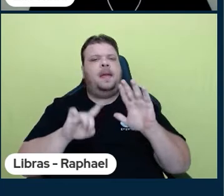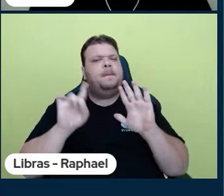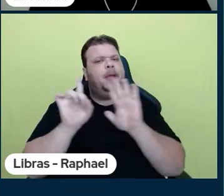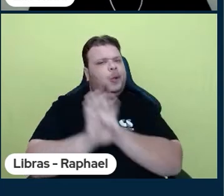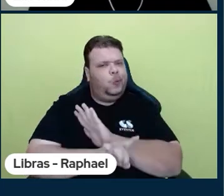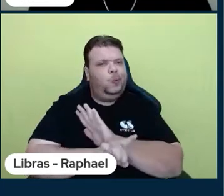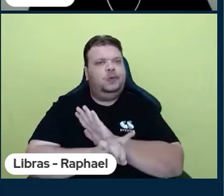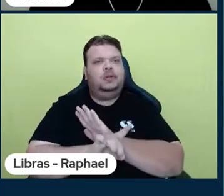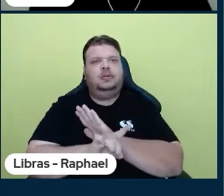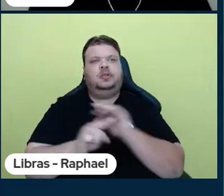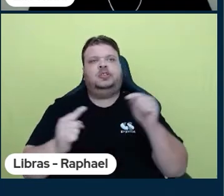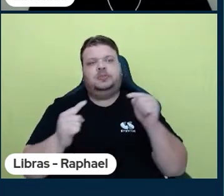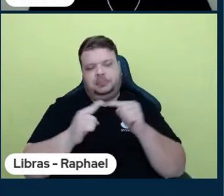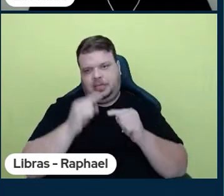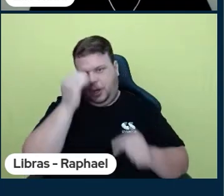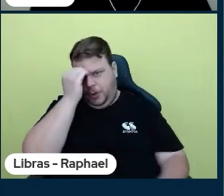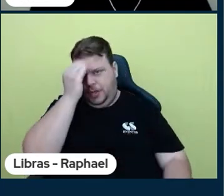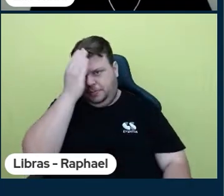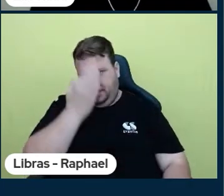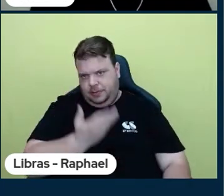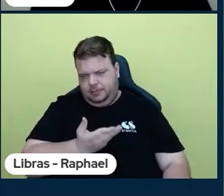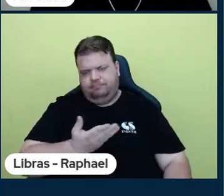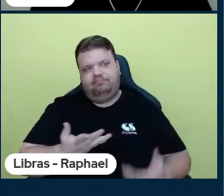functionality that we